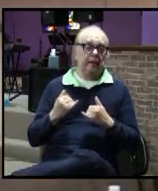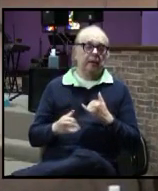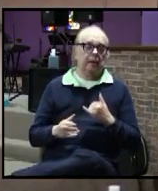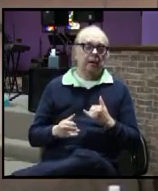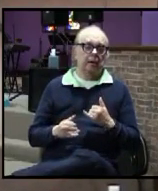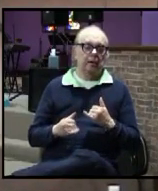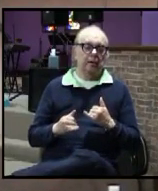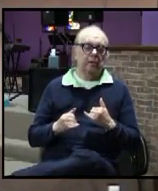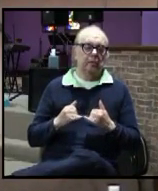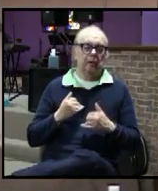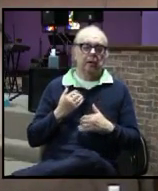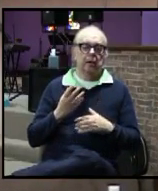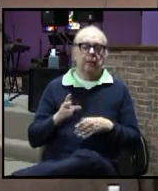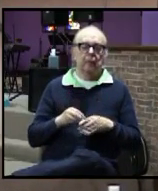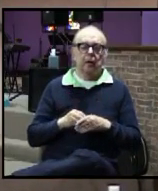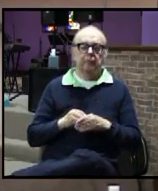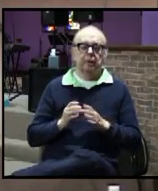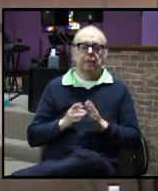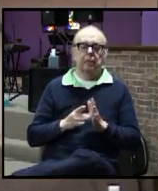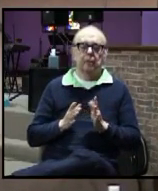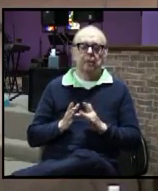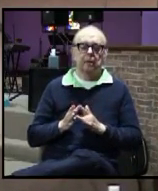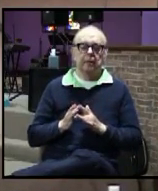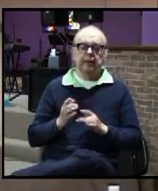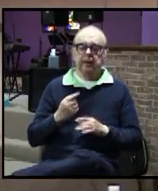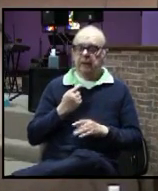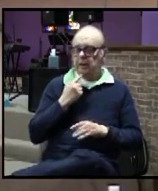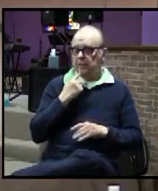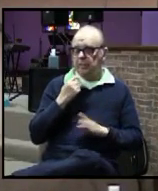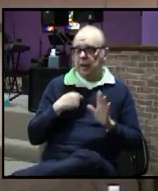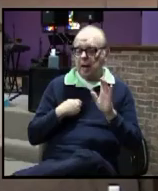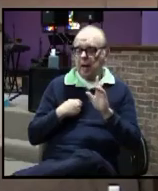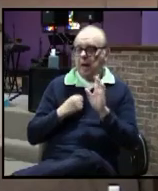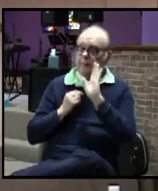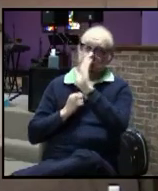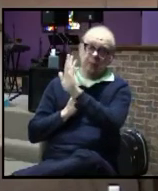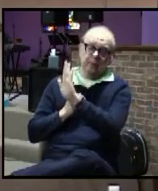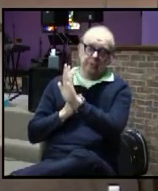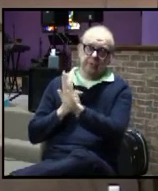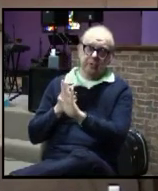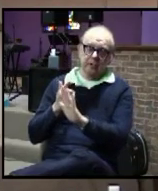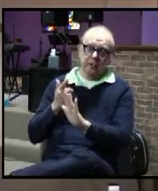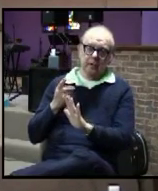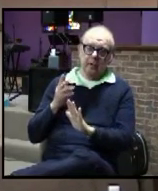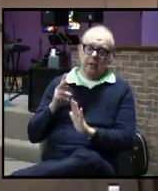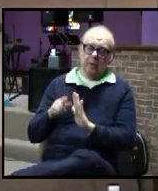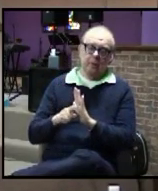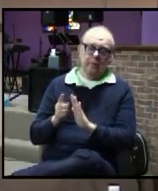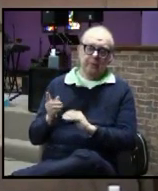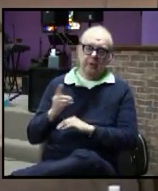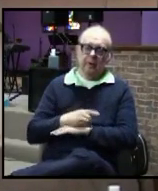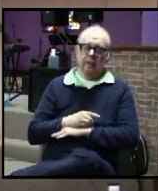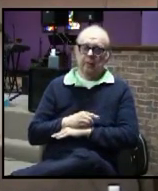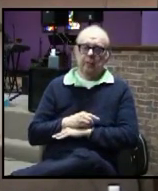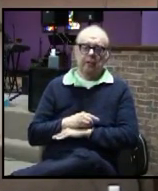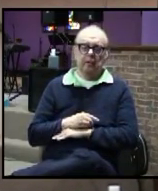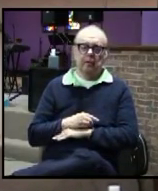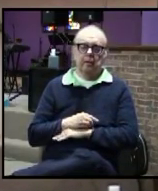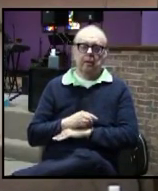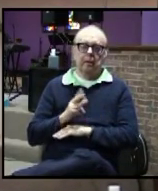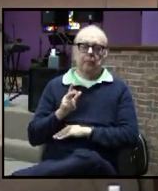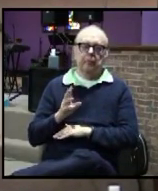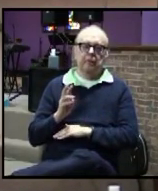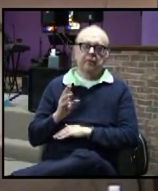Ultimately, though, I think going all in for Jesus is that, God, listen, I'm yours. 24 hours a day, 7 days a week,